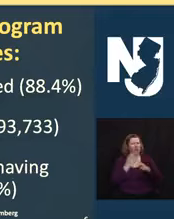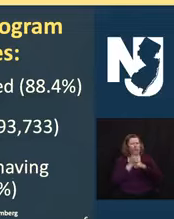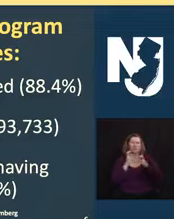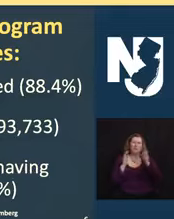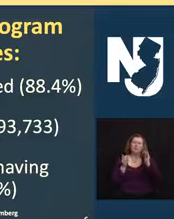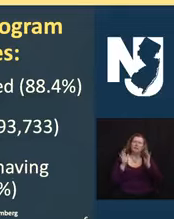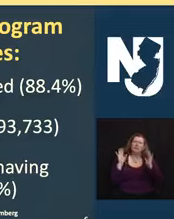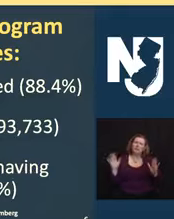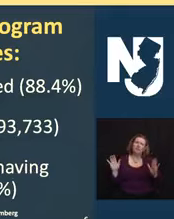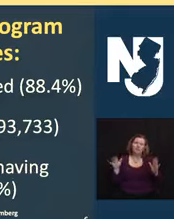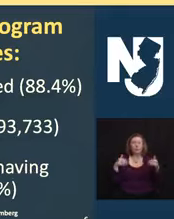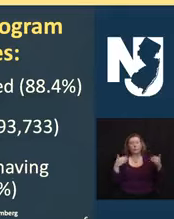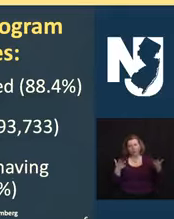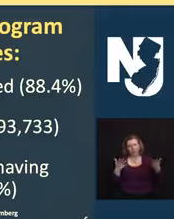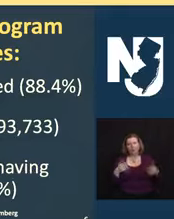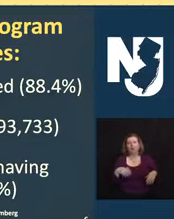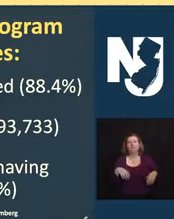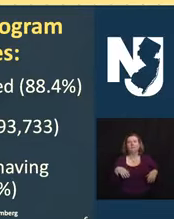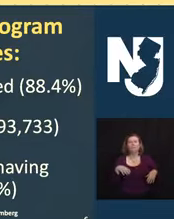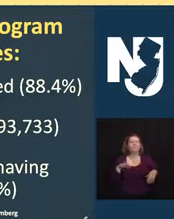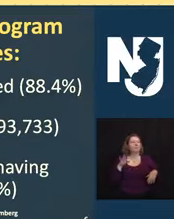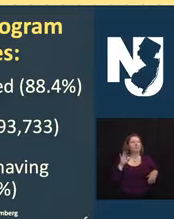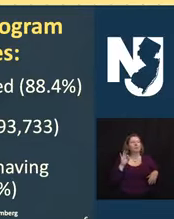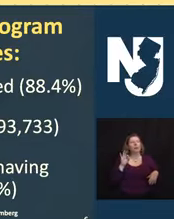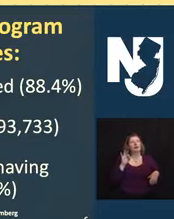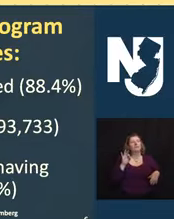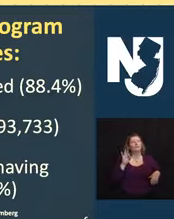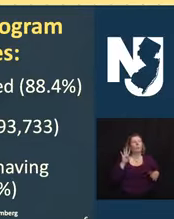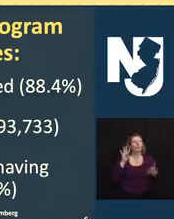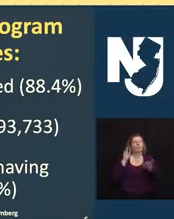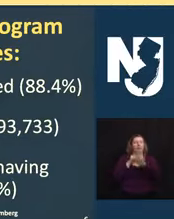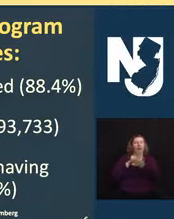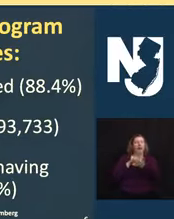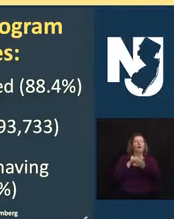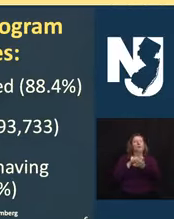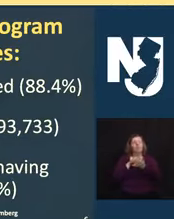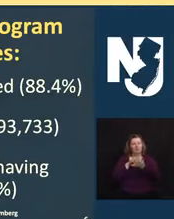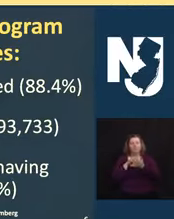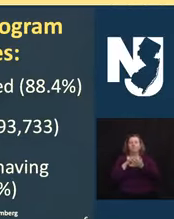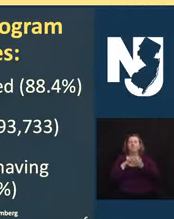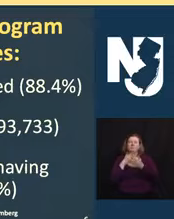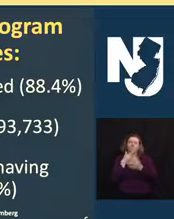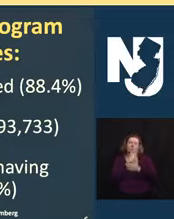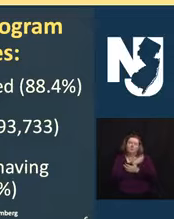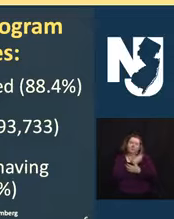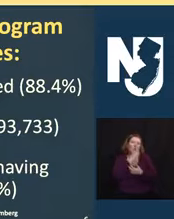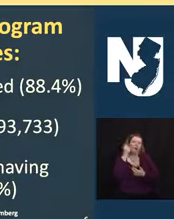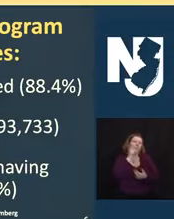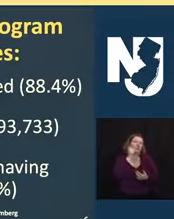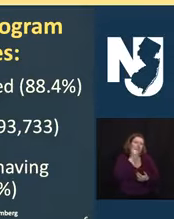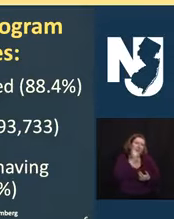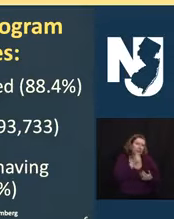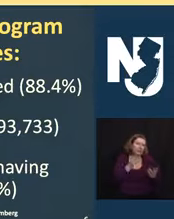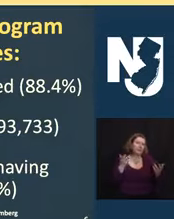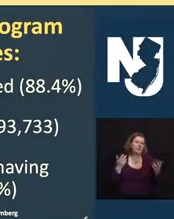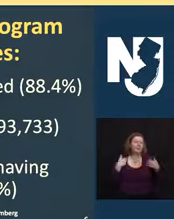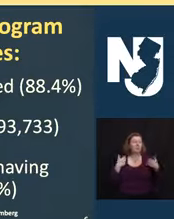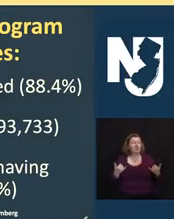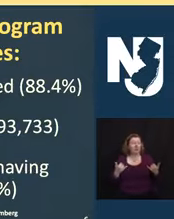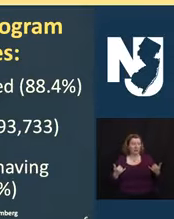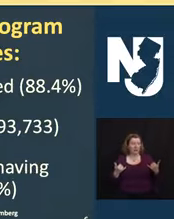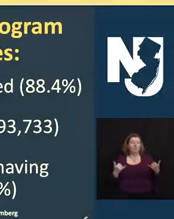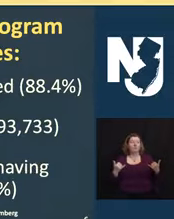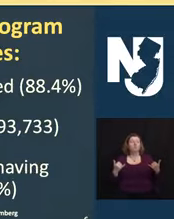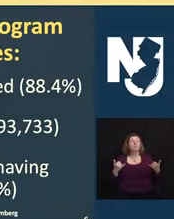94,000 doses administered daily, we only trail 7 states. We're also 8th in the percentage of our population having received at least